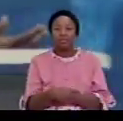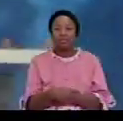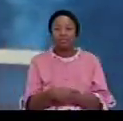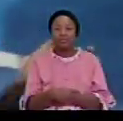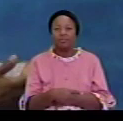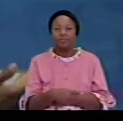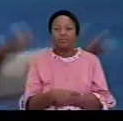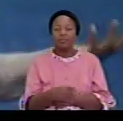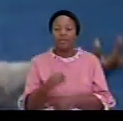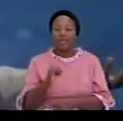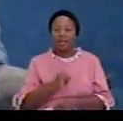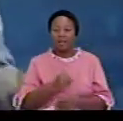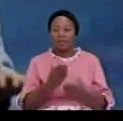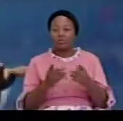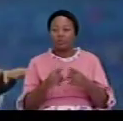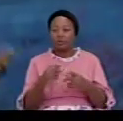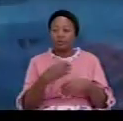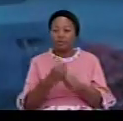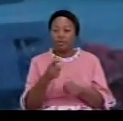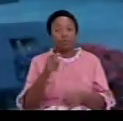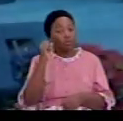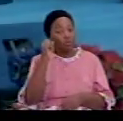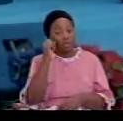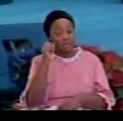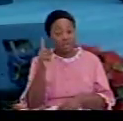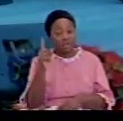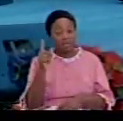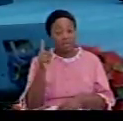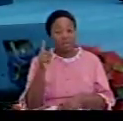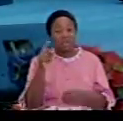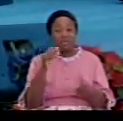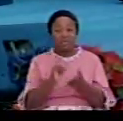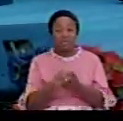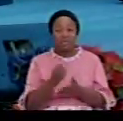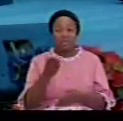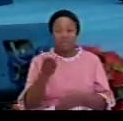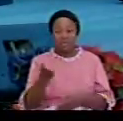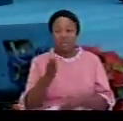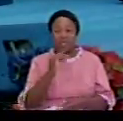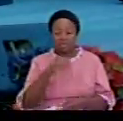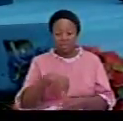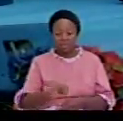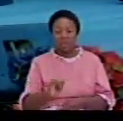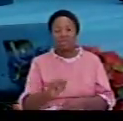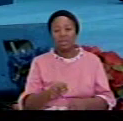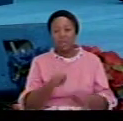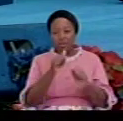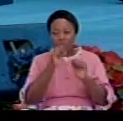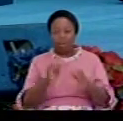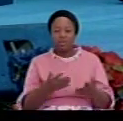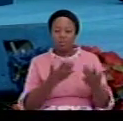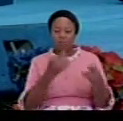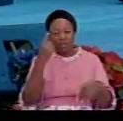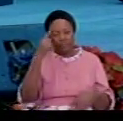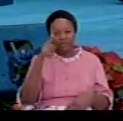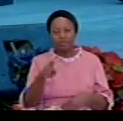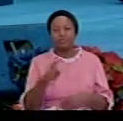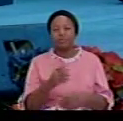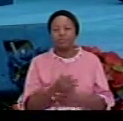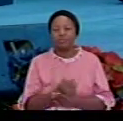I want to make you understand that there's still blessing waiting for you.